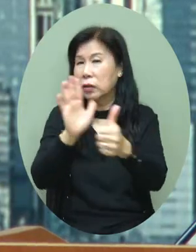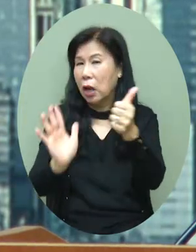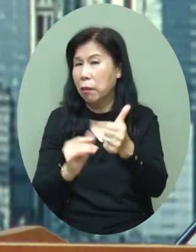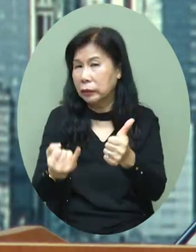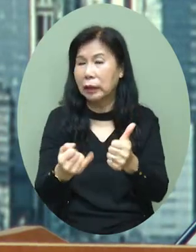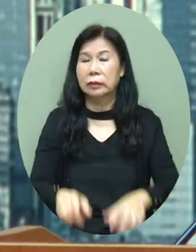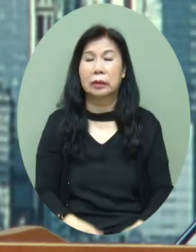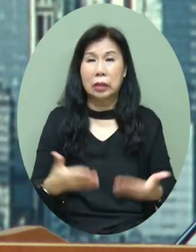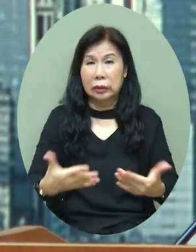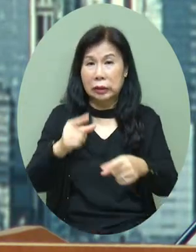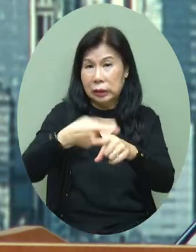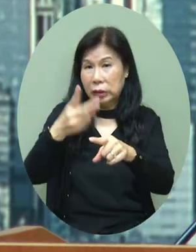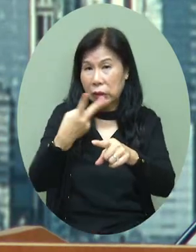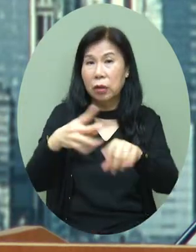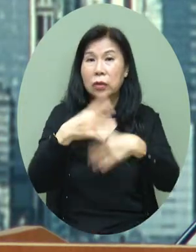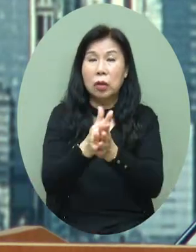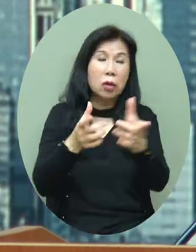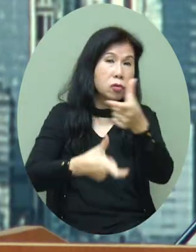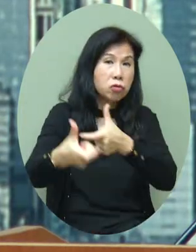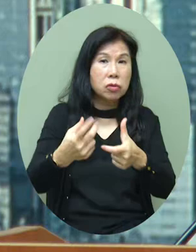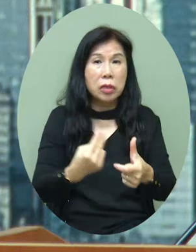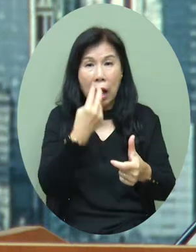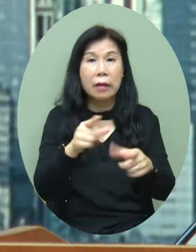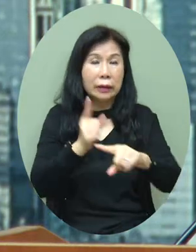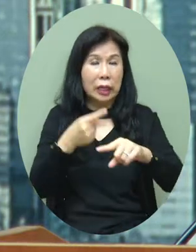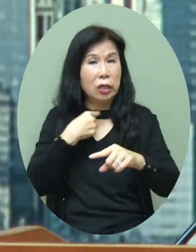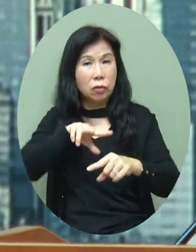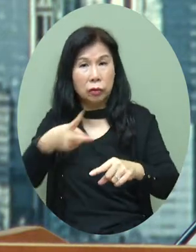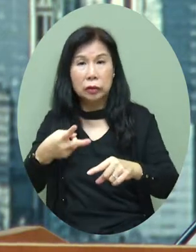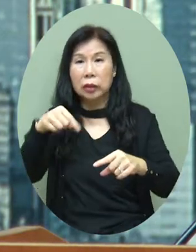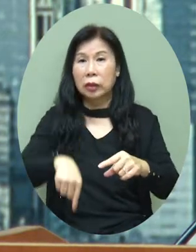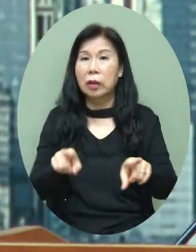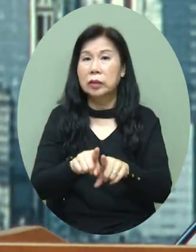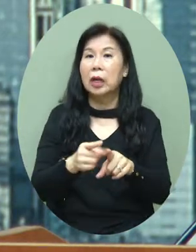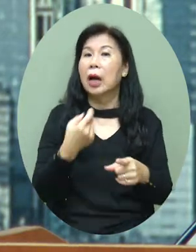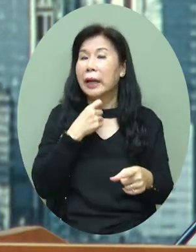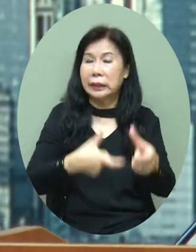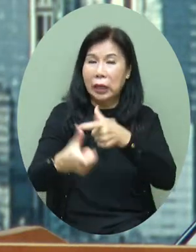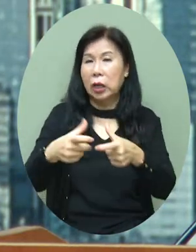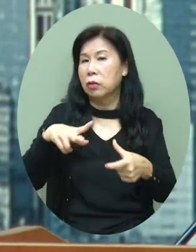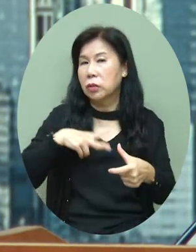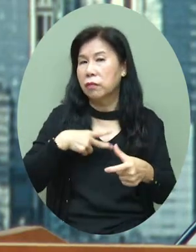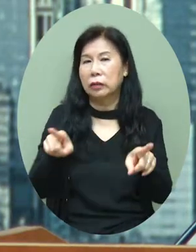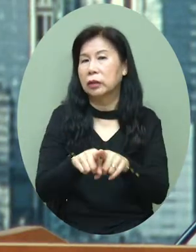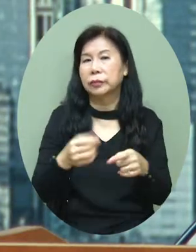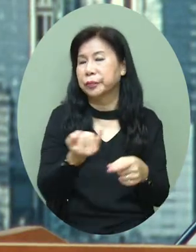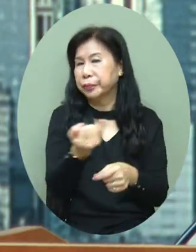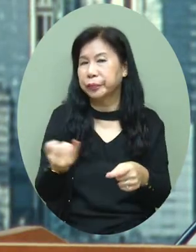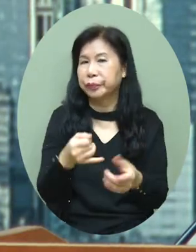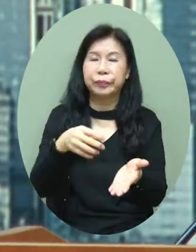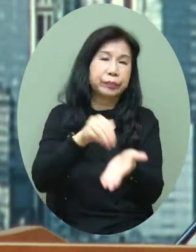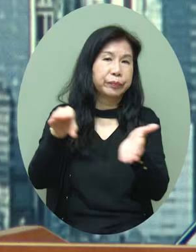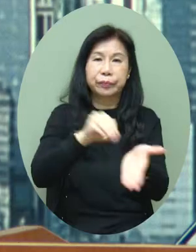there remain uncertainties in the overall economic situation. The offer to increase the pay at the same rate